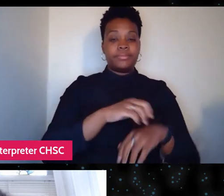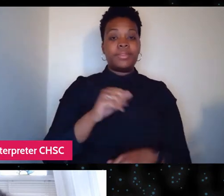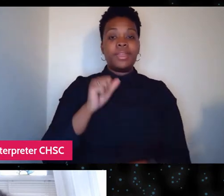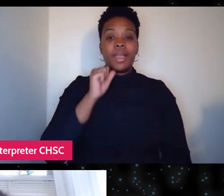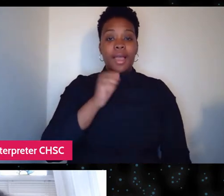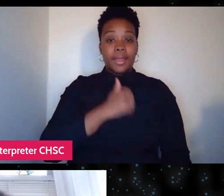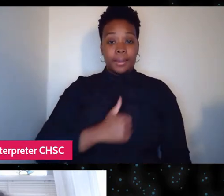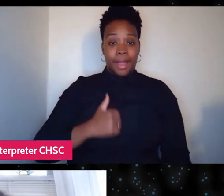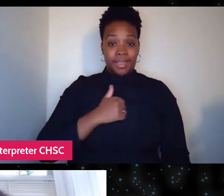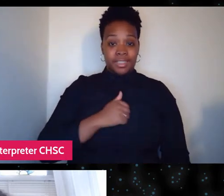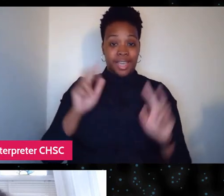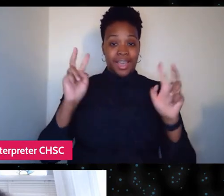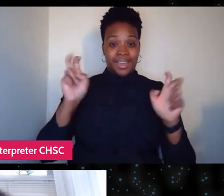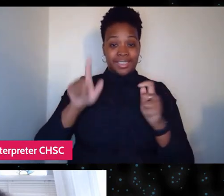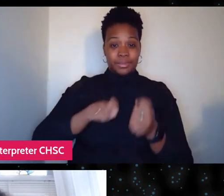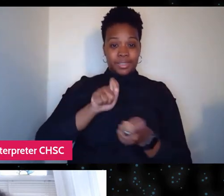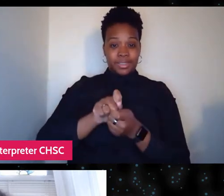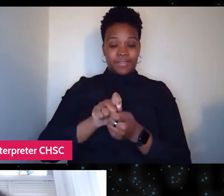particular,